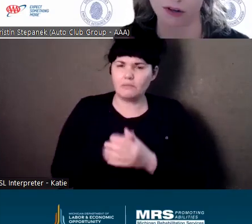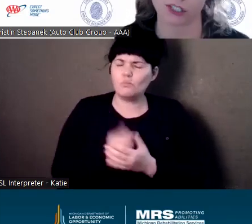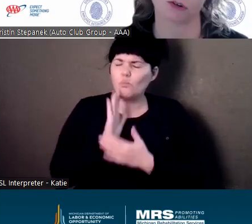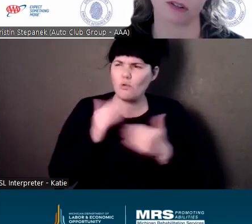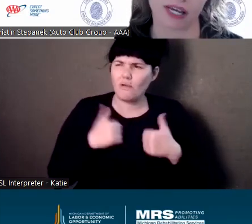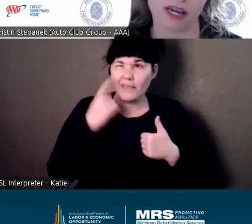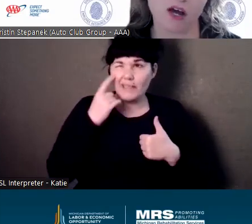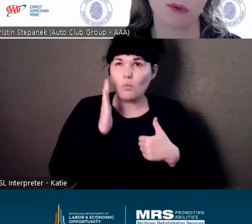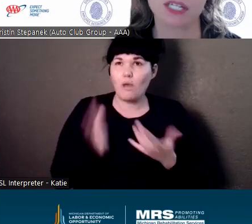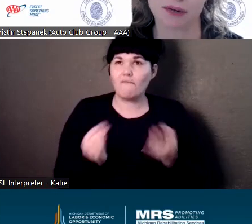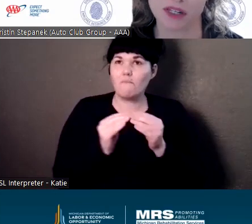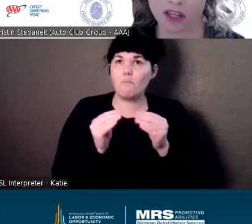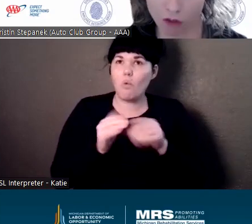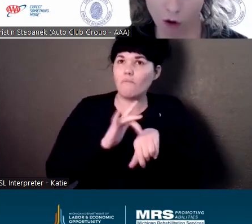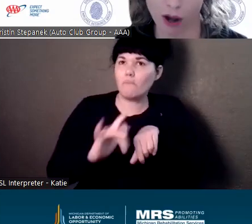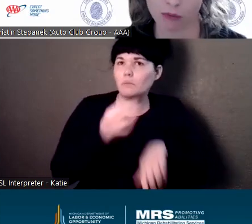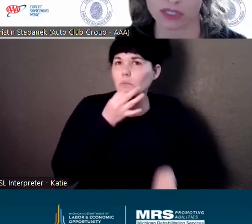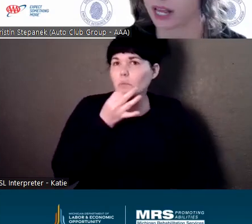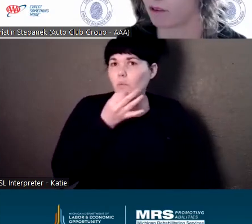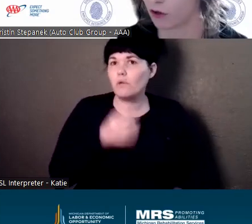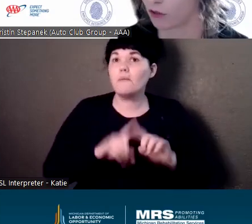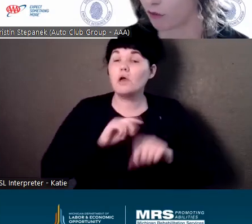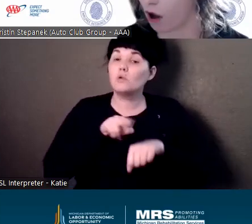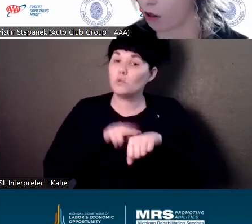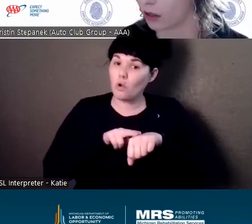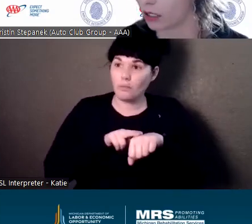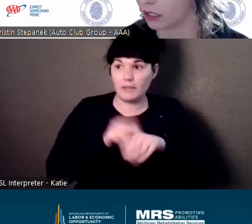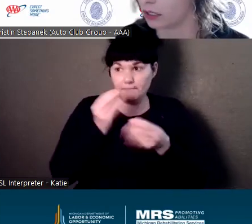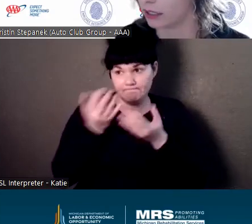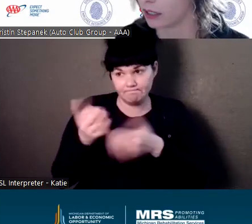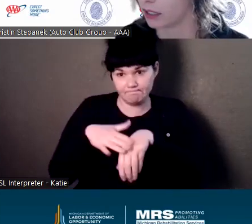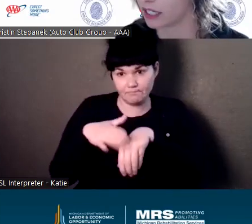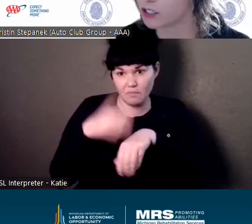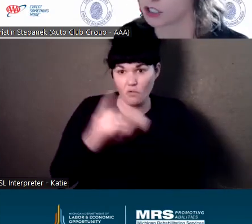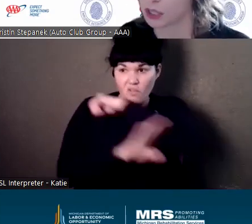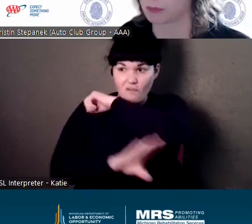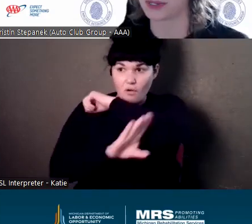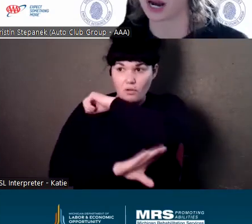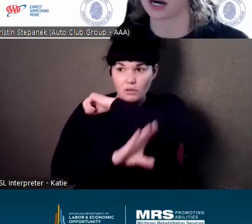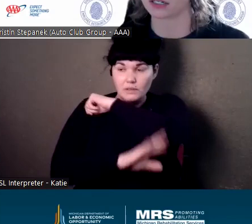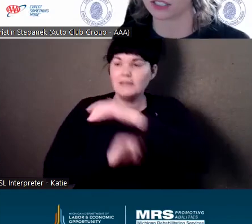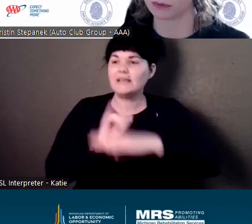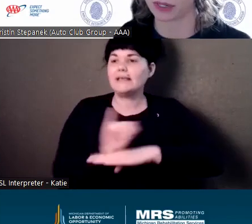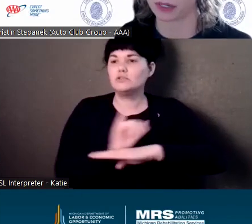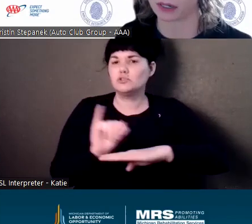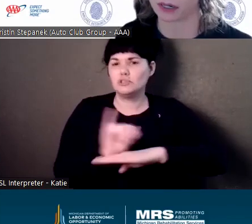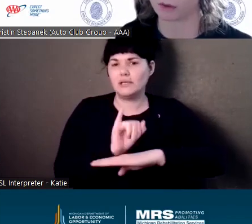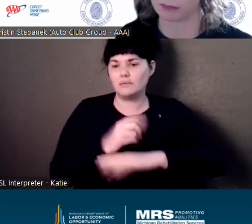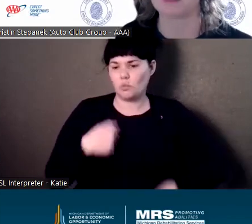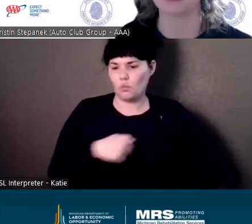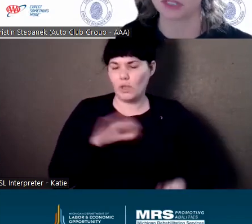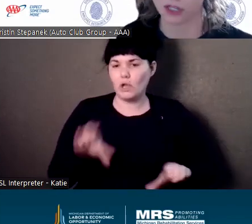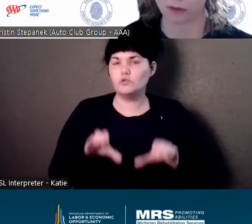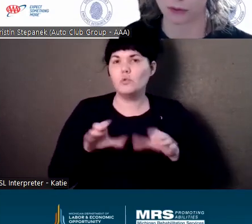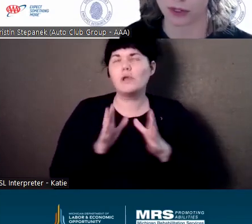coming very shortly. We typically, though, I will say for the fall, internship, we are doing,